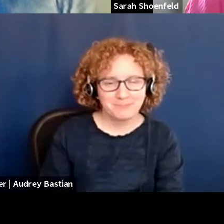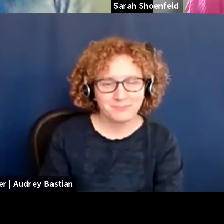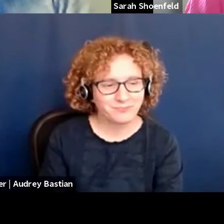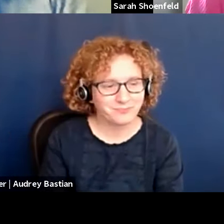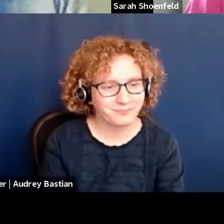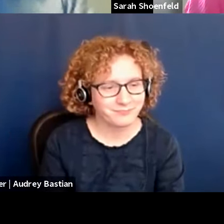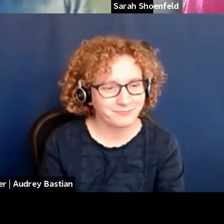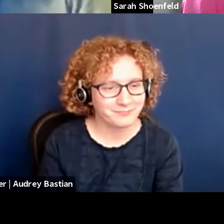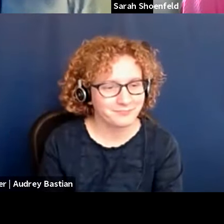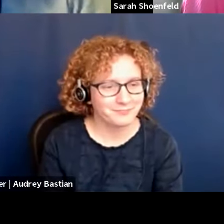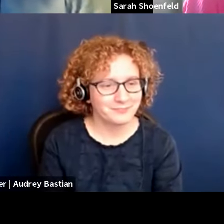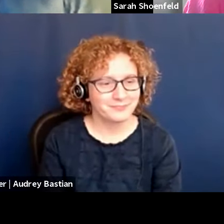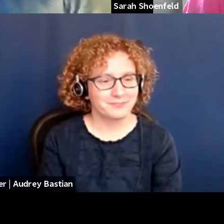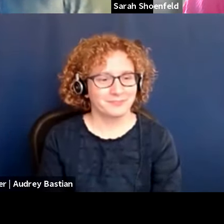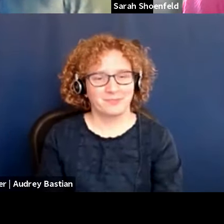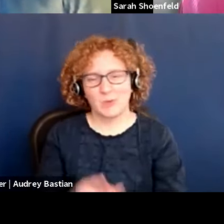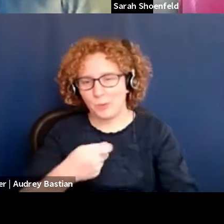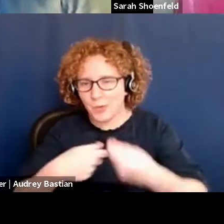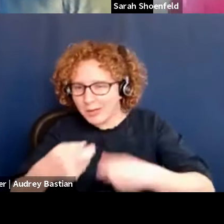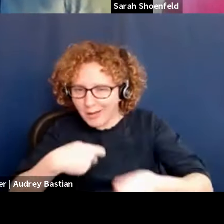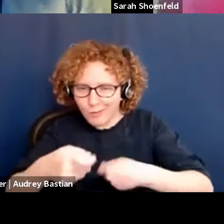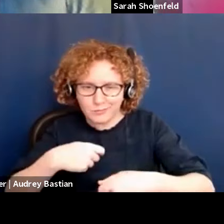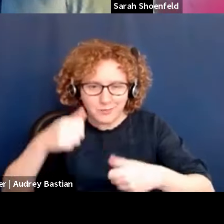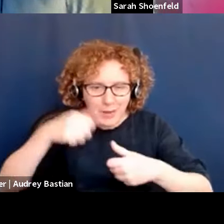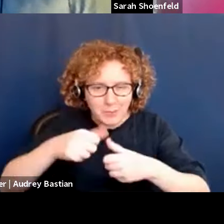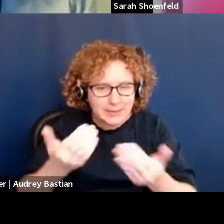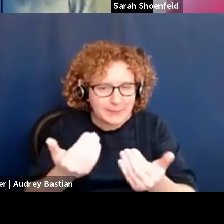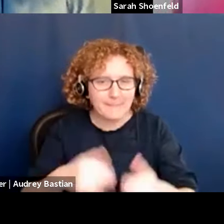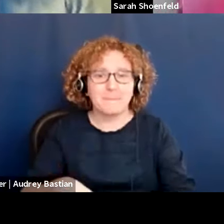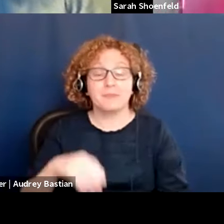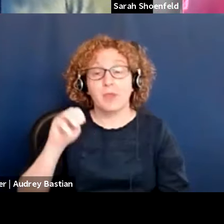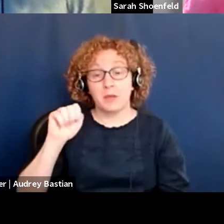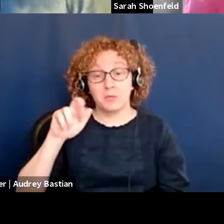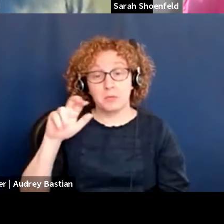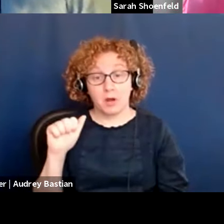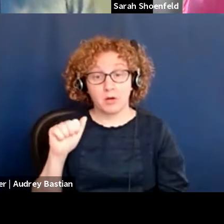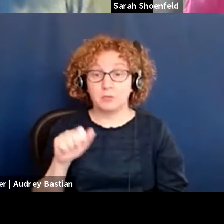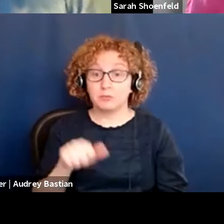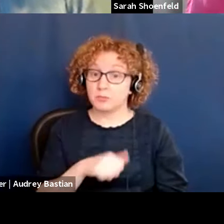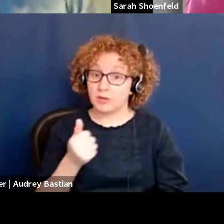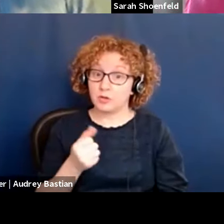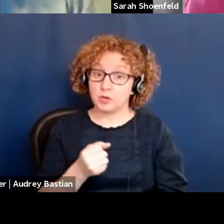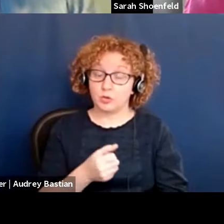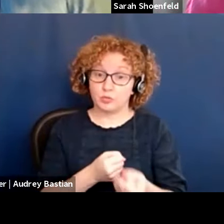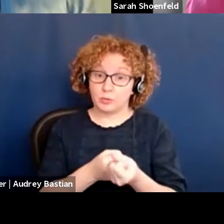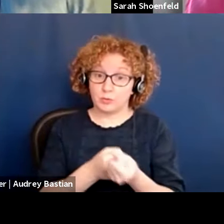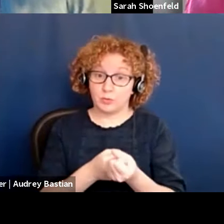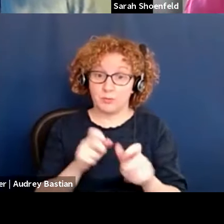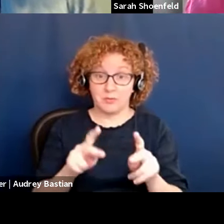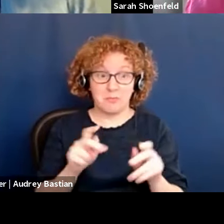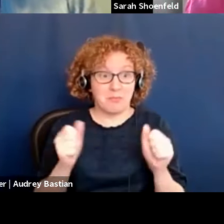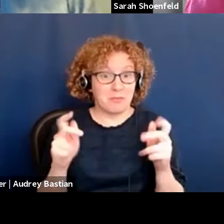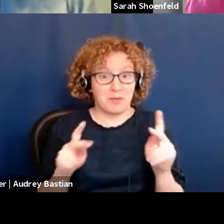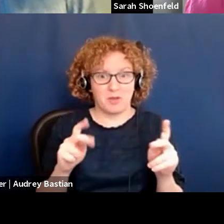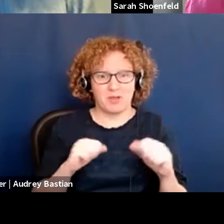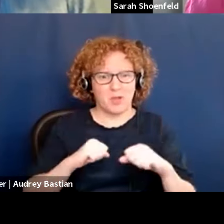on pulling out those memories. Another thing is to reassure people. A lot of people are very